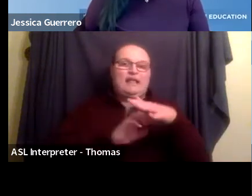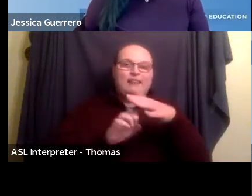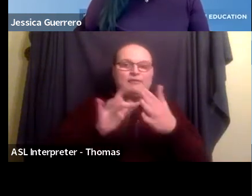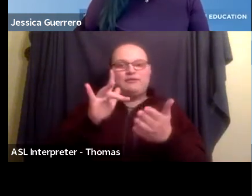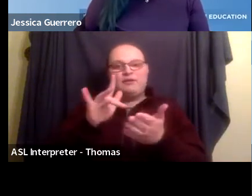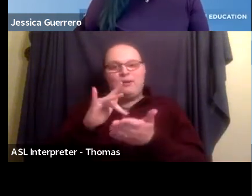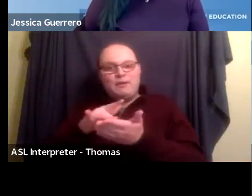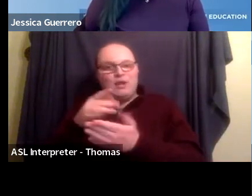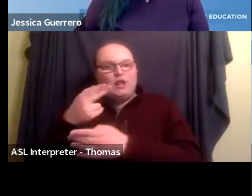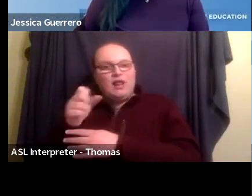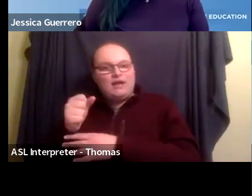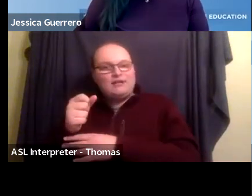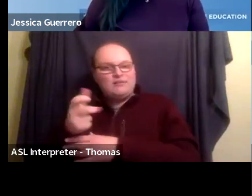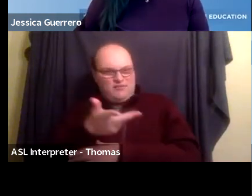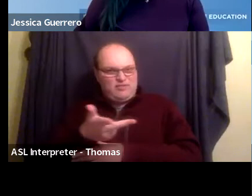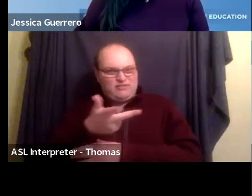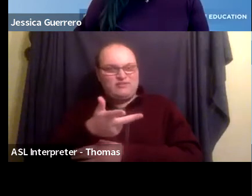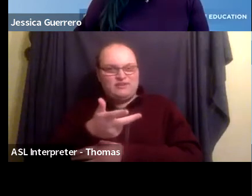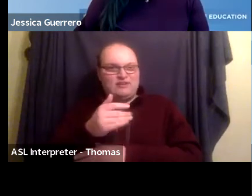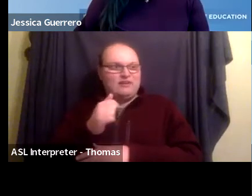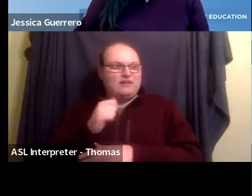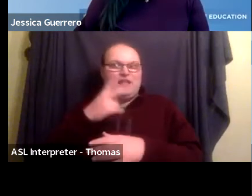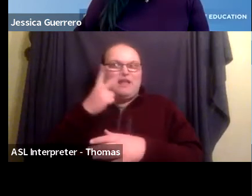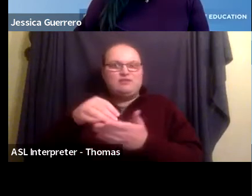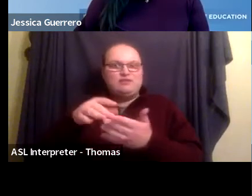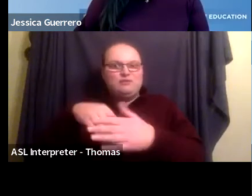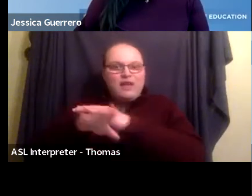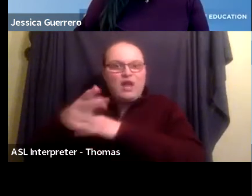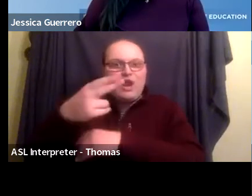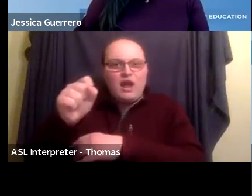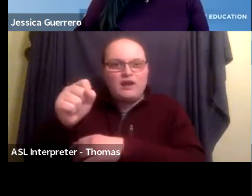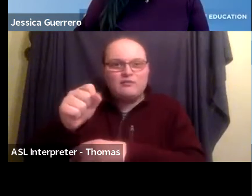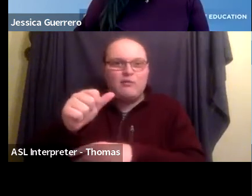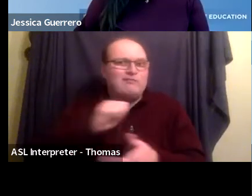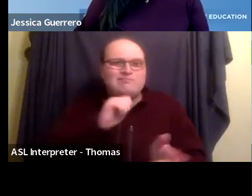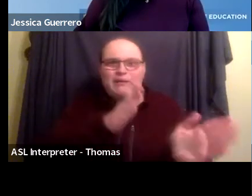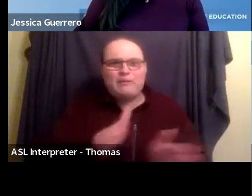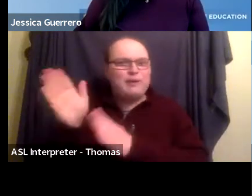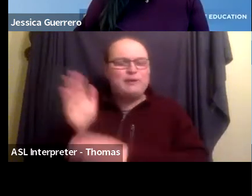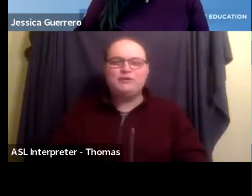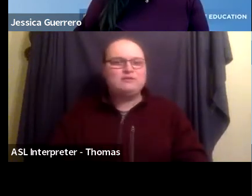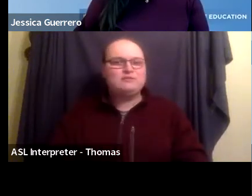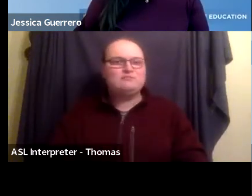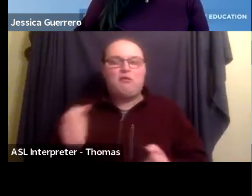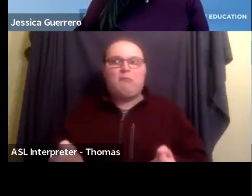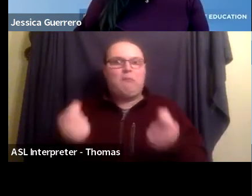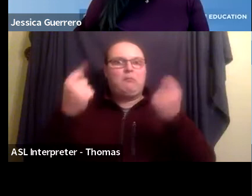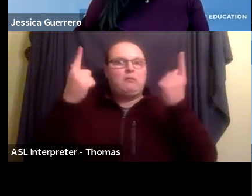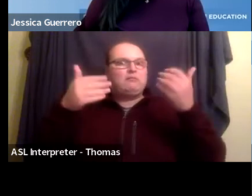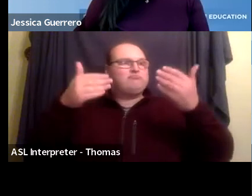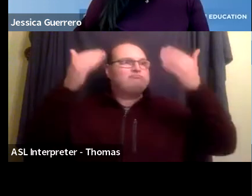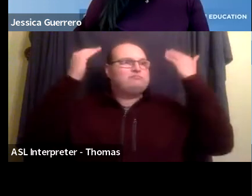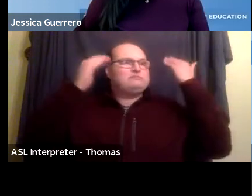high school and they are so totally unprepared that they don't understand the high